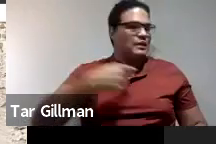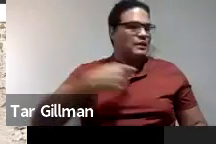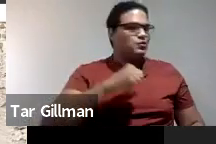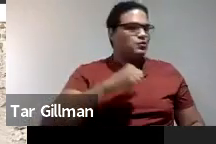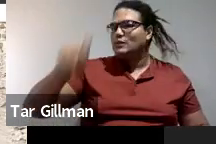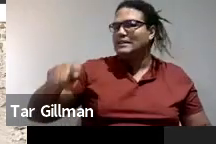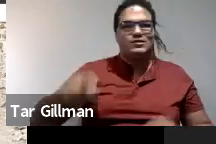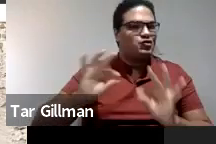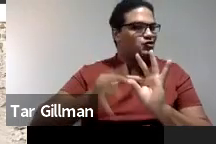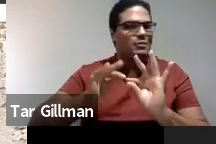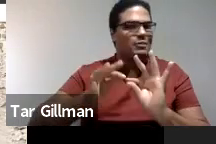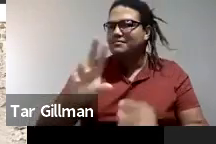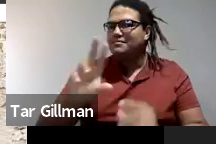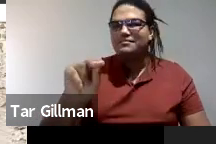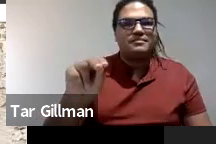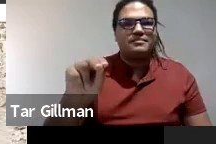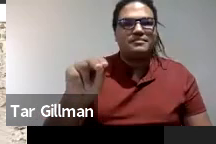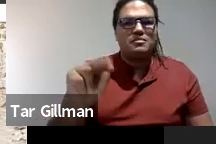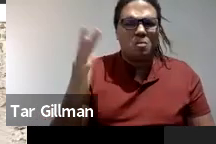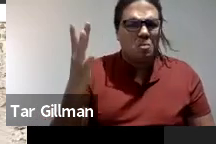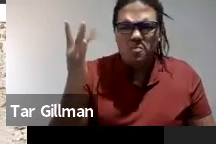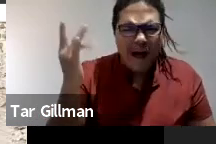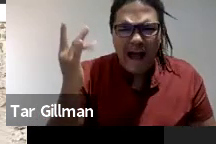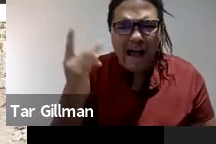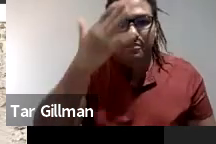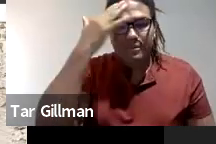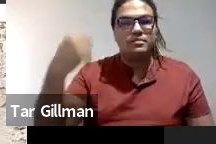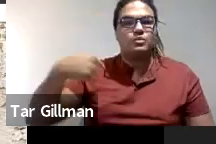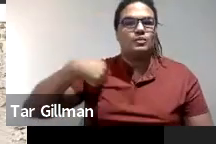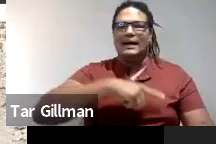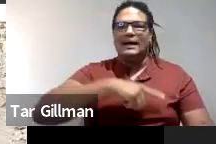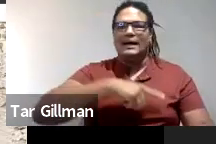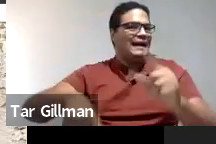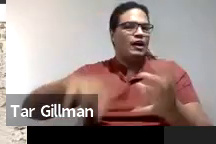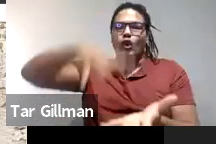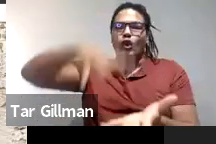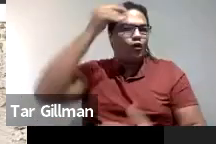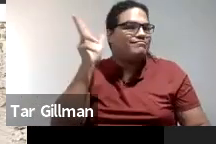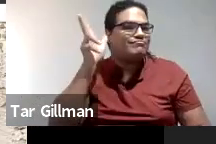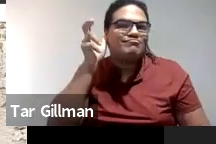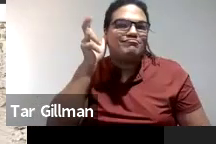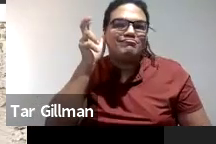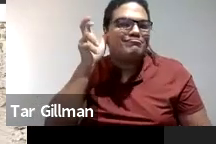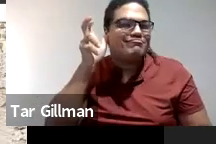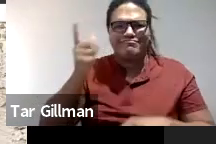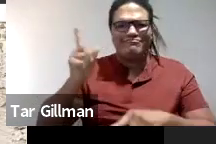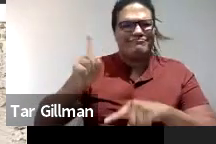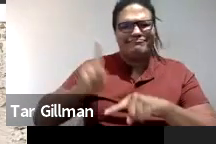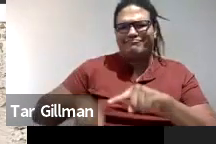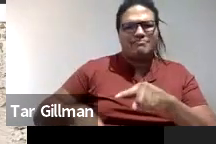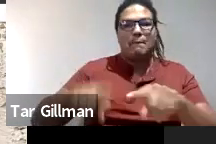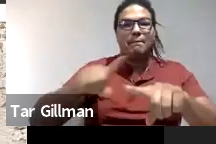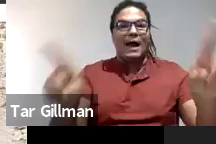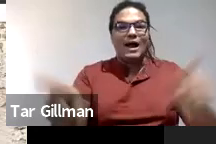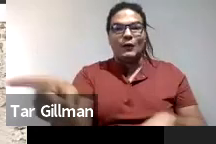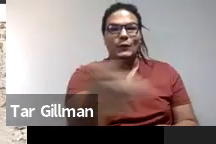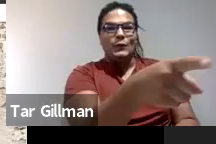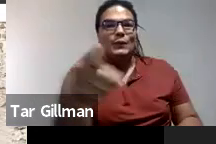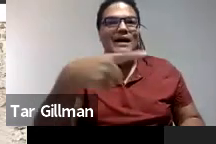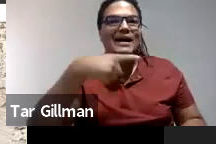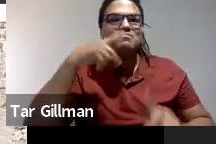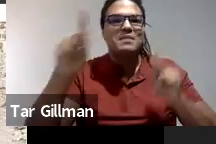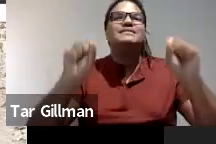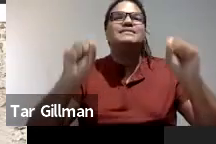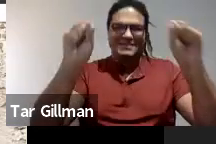for you, the hearing people. We as deaf people do not need interpreters. And the reason why is because we will never be able to learn